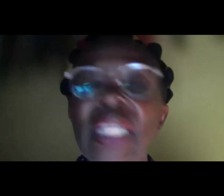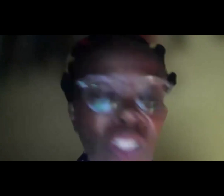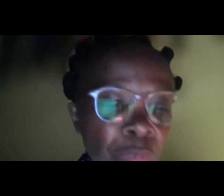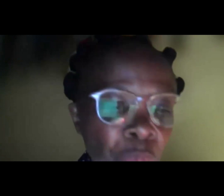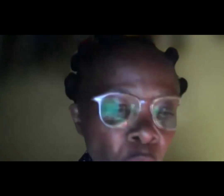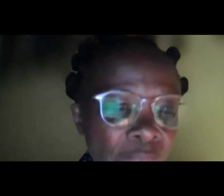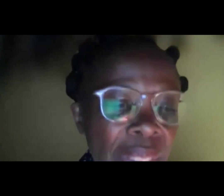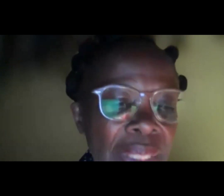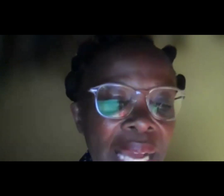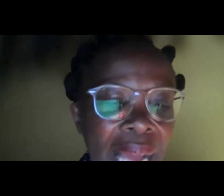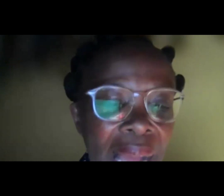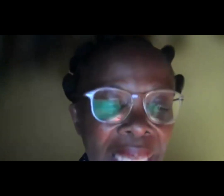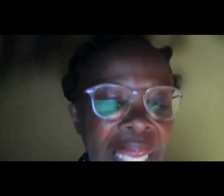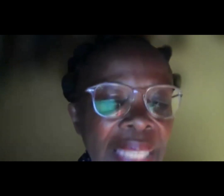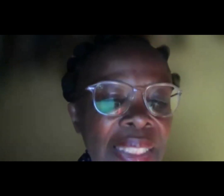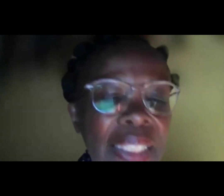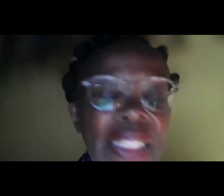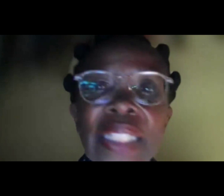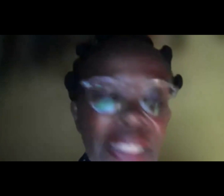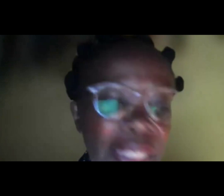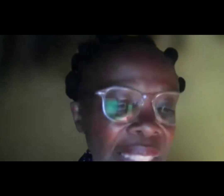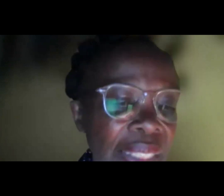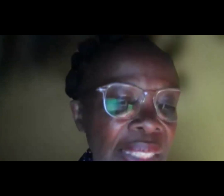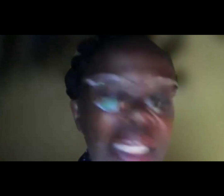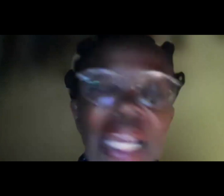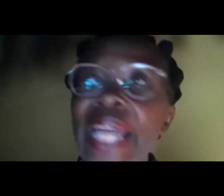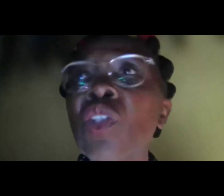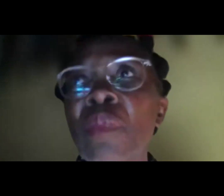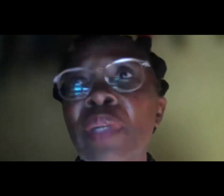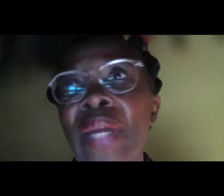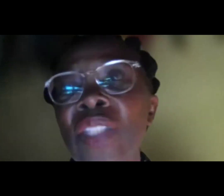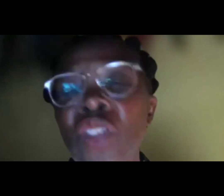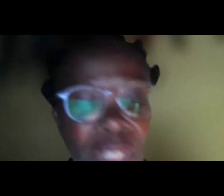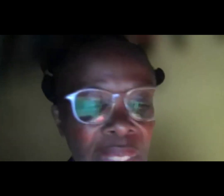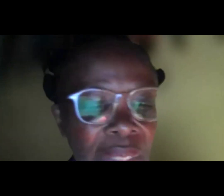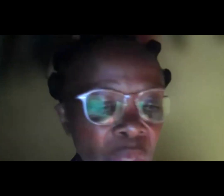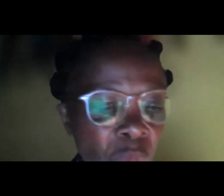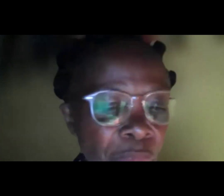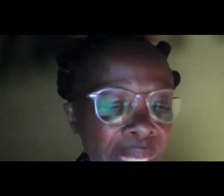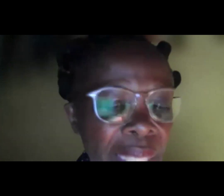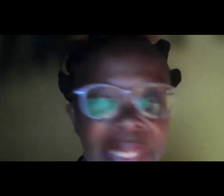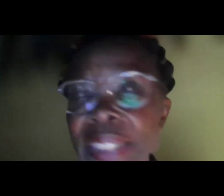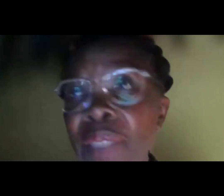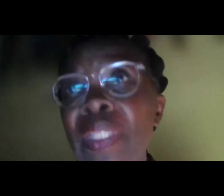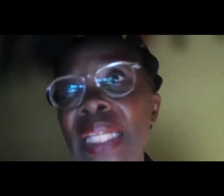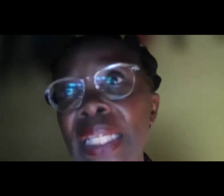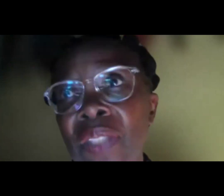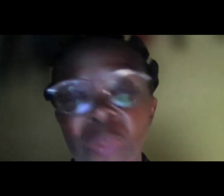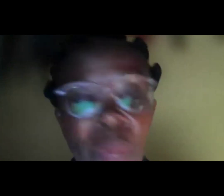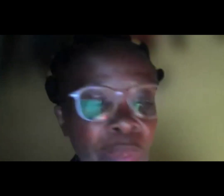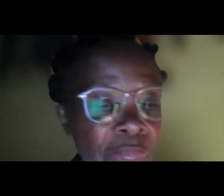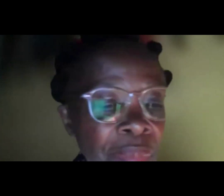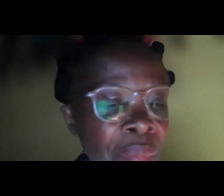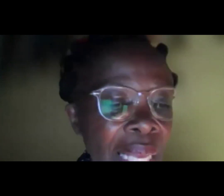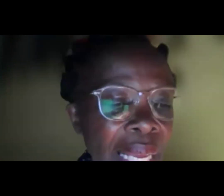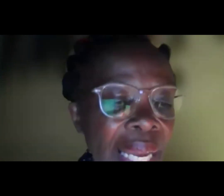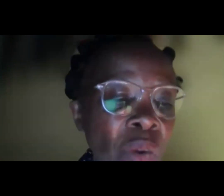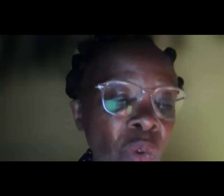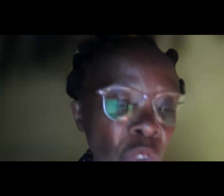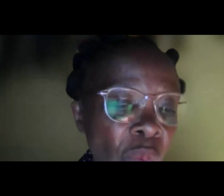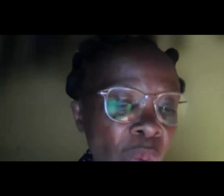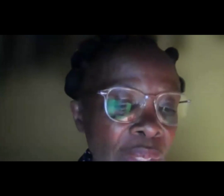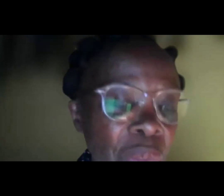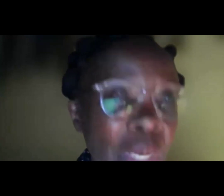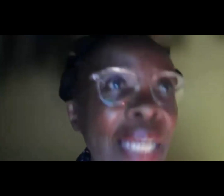efforts supported, highlighting the dignity and human rights of girls and women. That has been clear throughout. And